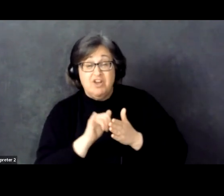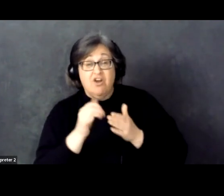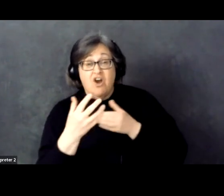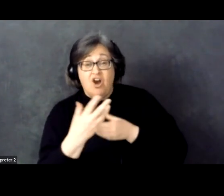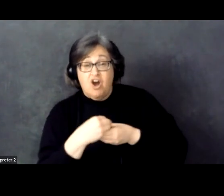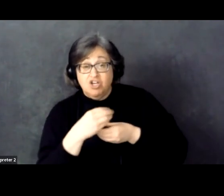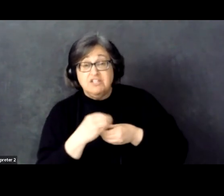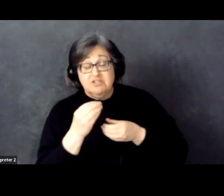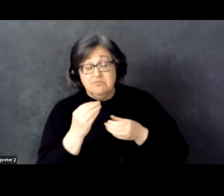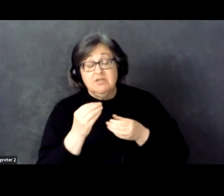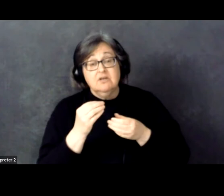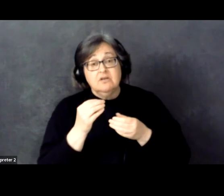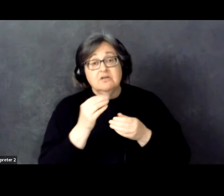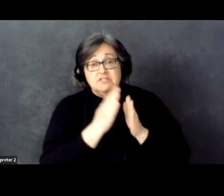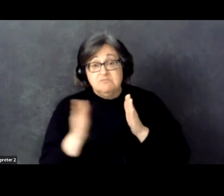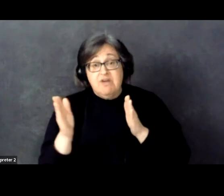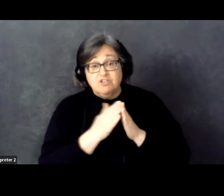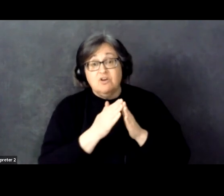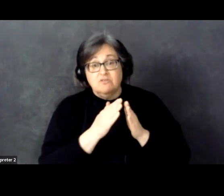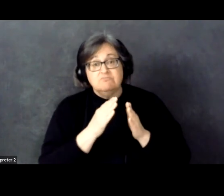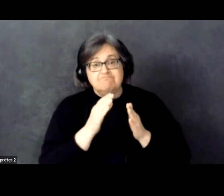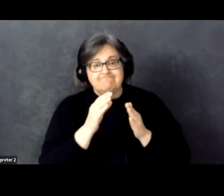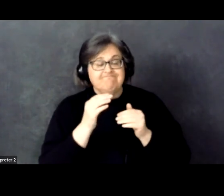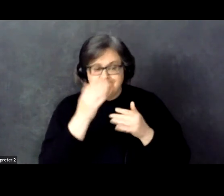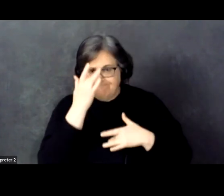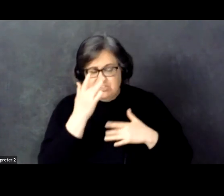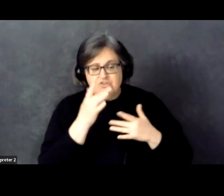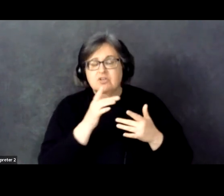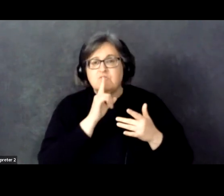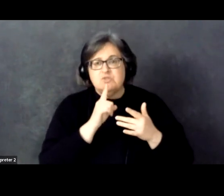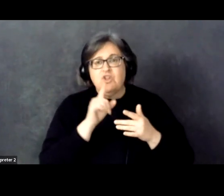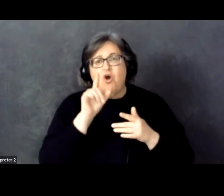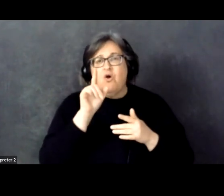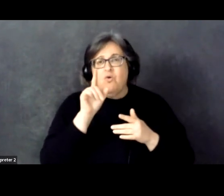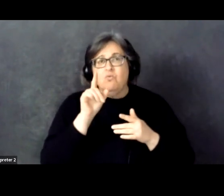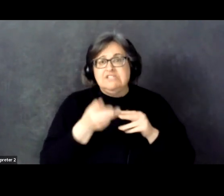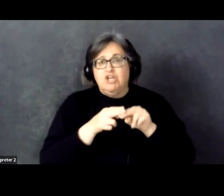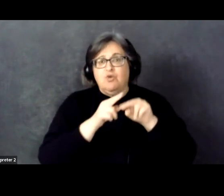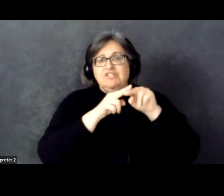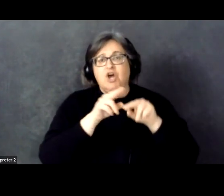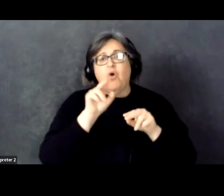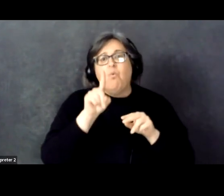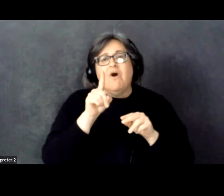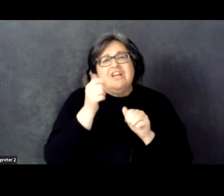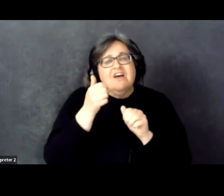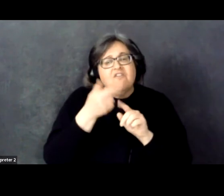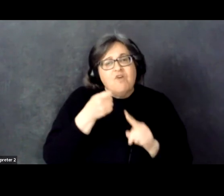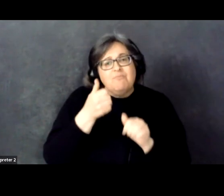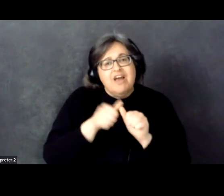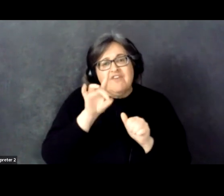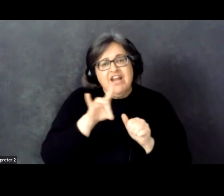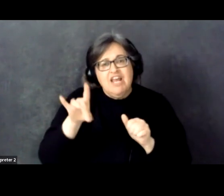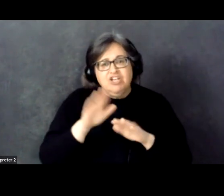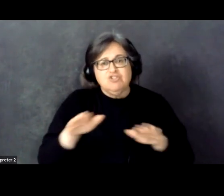were on the rise, affecting 1 in 88 children, and the likelihood of a first responder encountering a person with